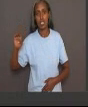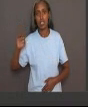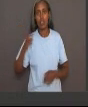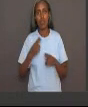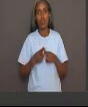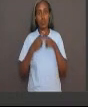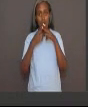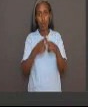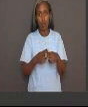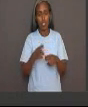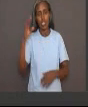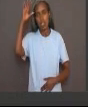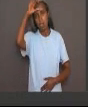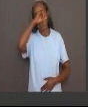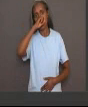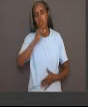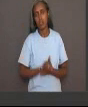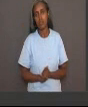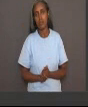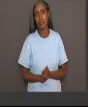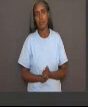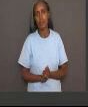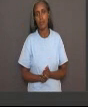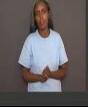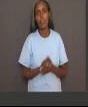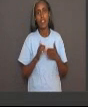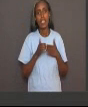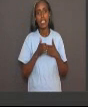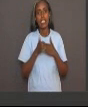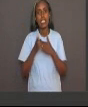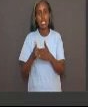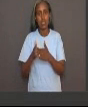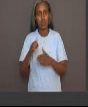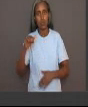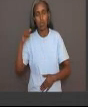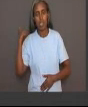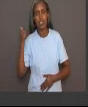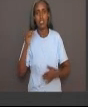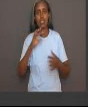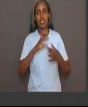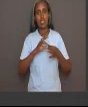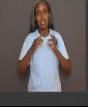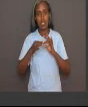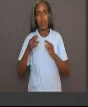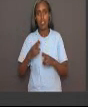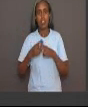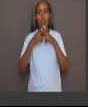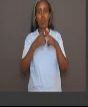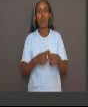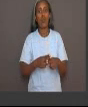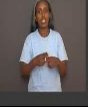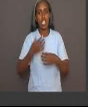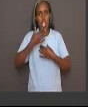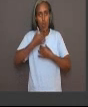called the hypothesis, leads to another statement called